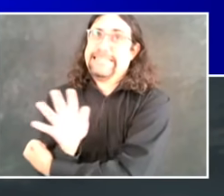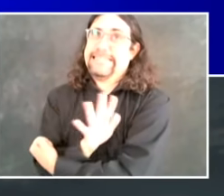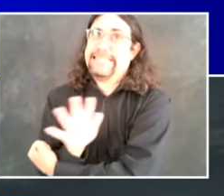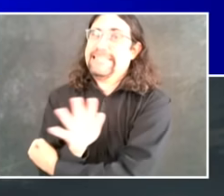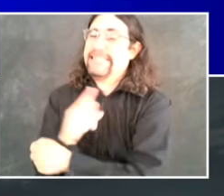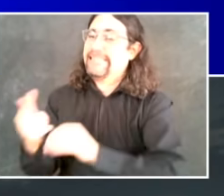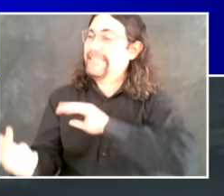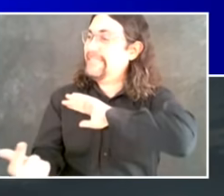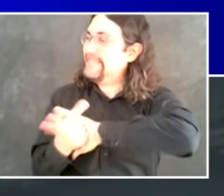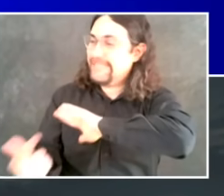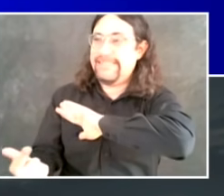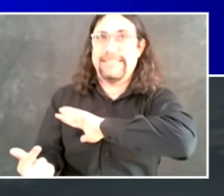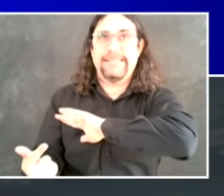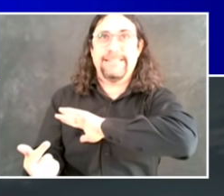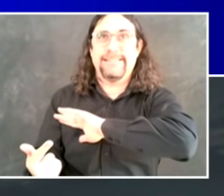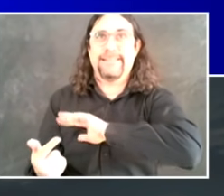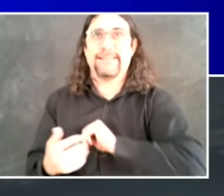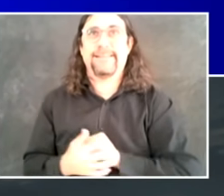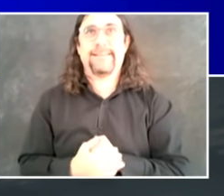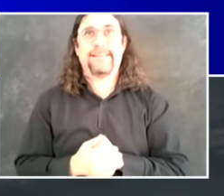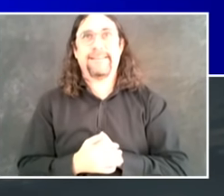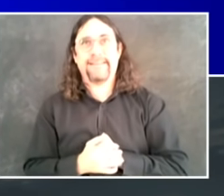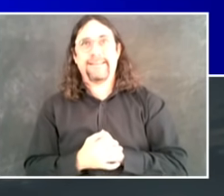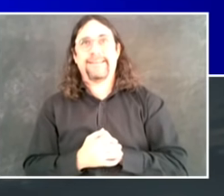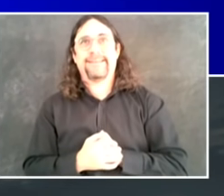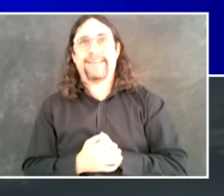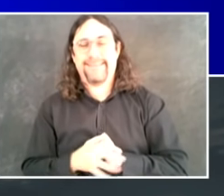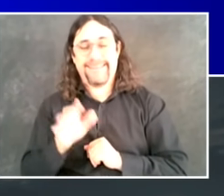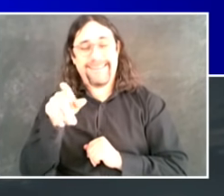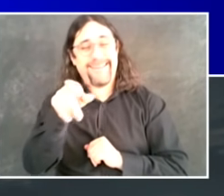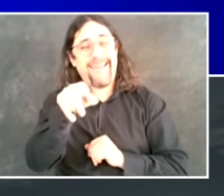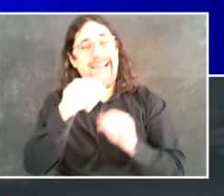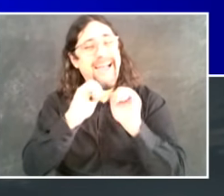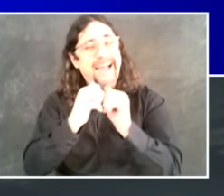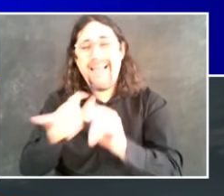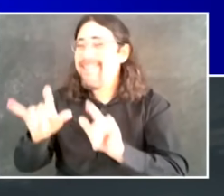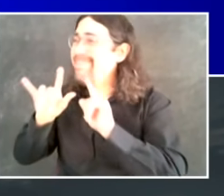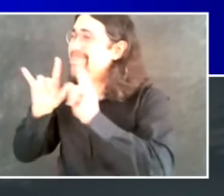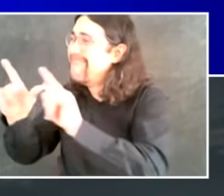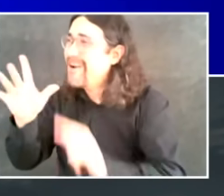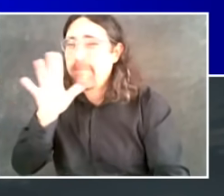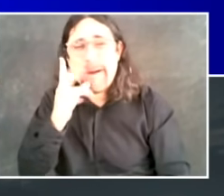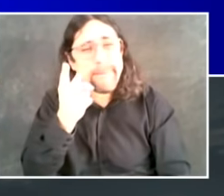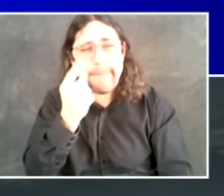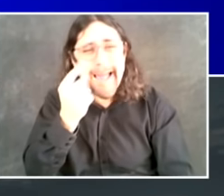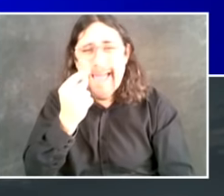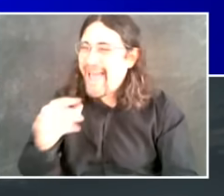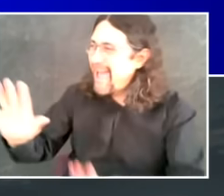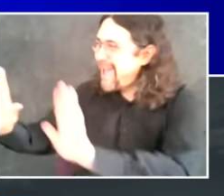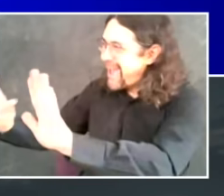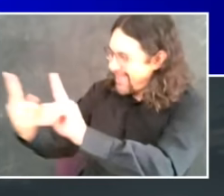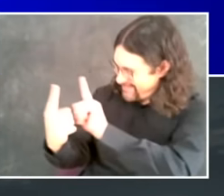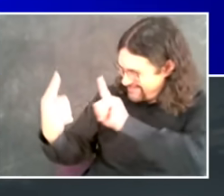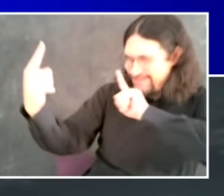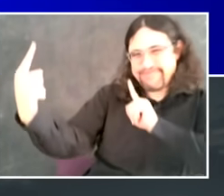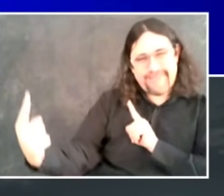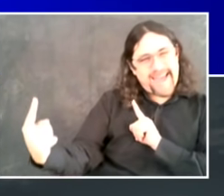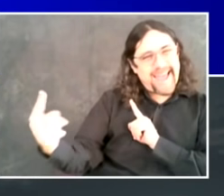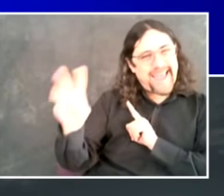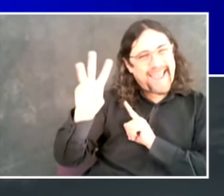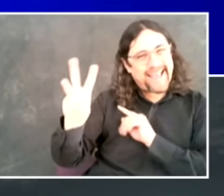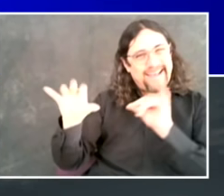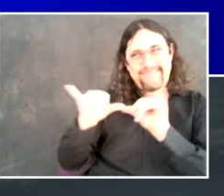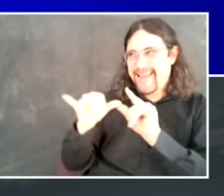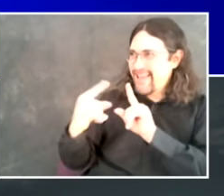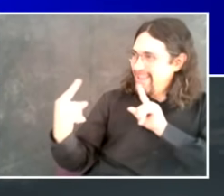to give her some space and help her stay safe. So you can celebrate lots of other ways. FaceTime,